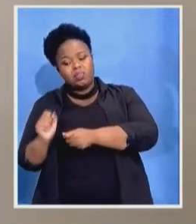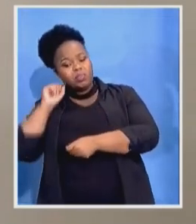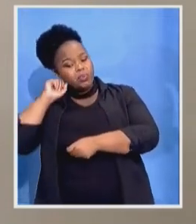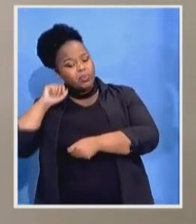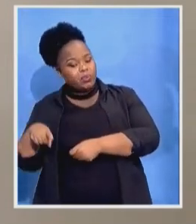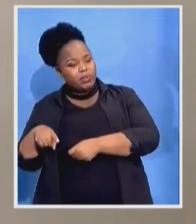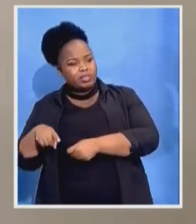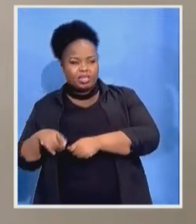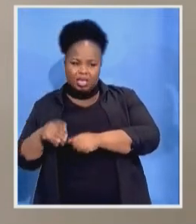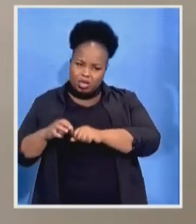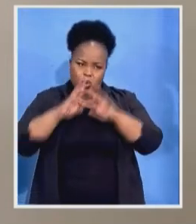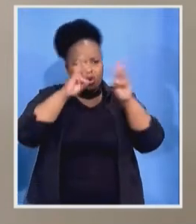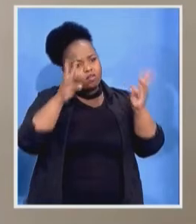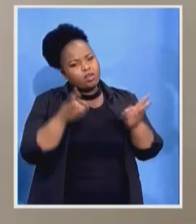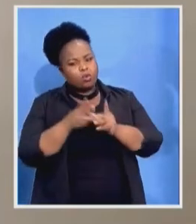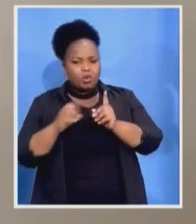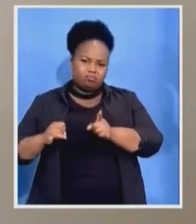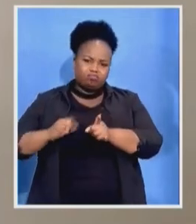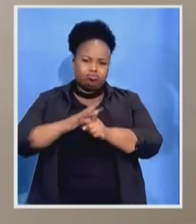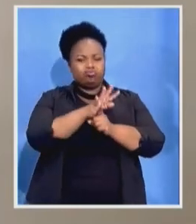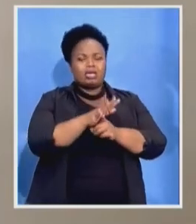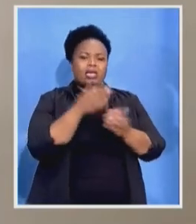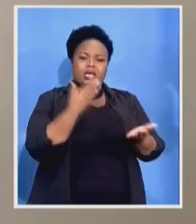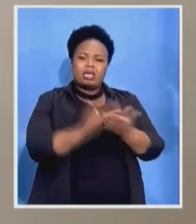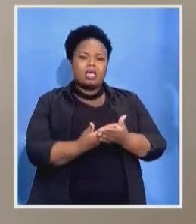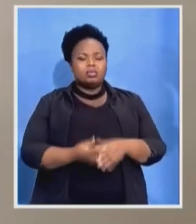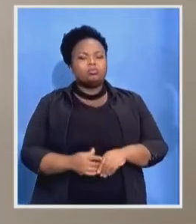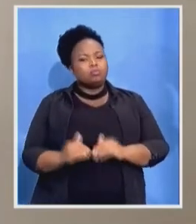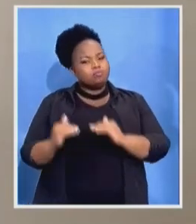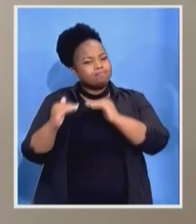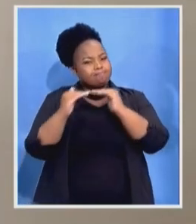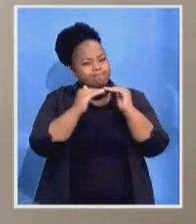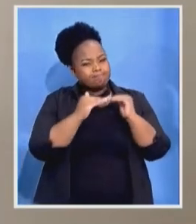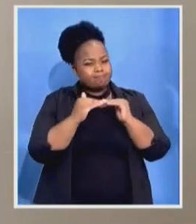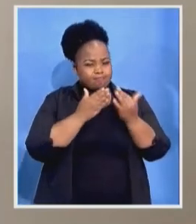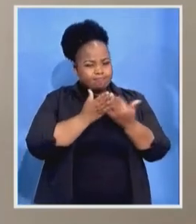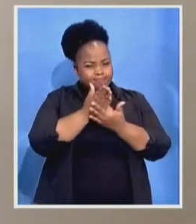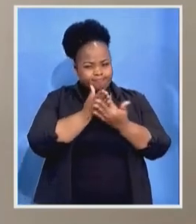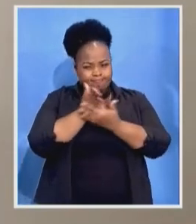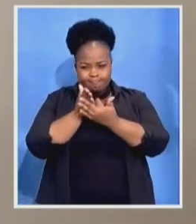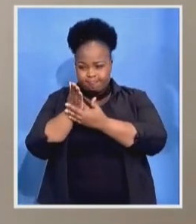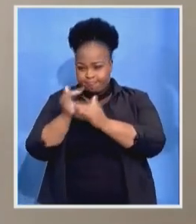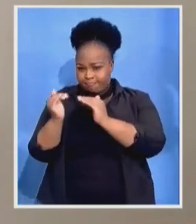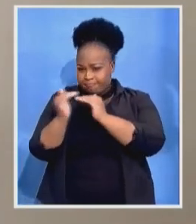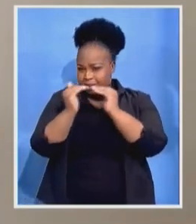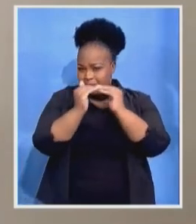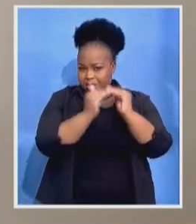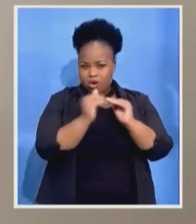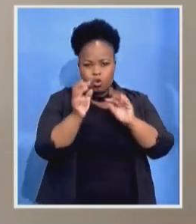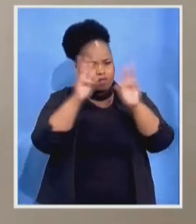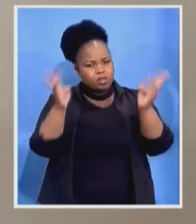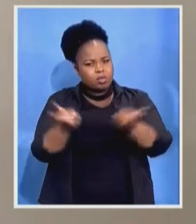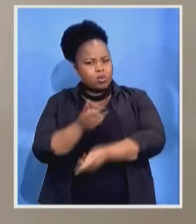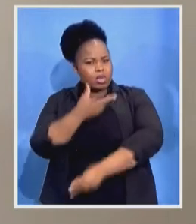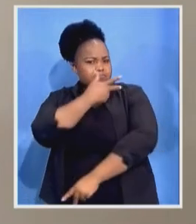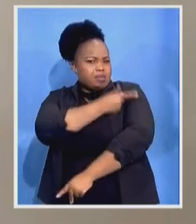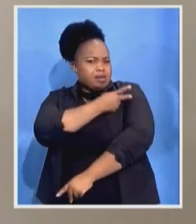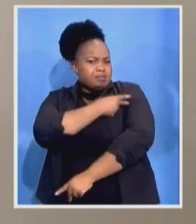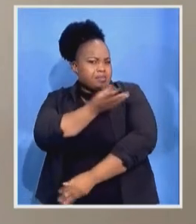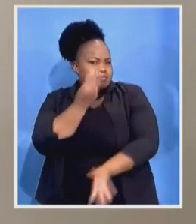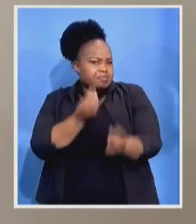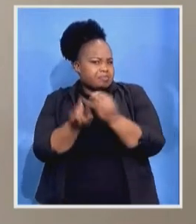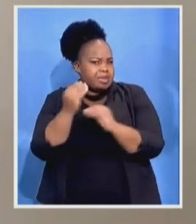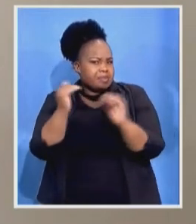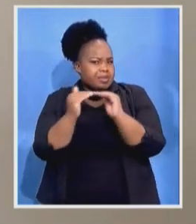equitable distribution of the vaccine worldwide. The Central Committee further